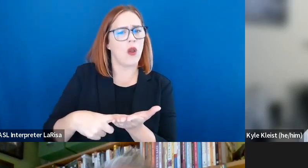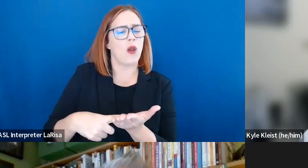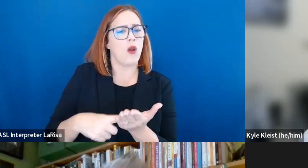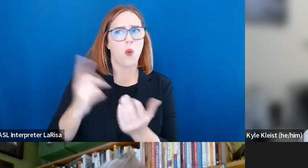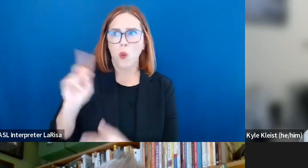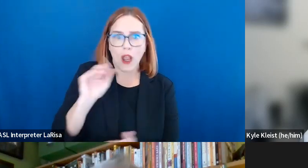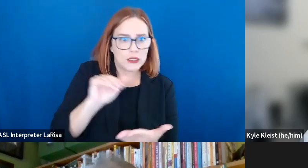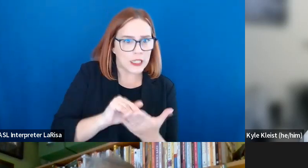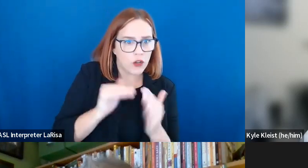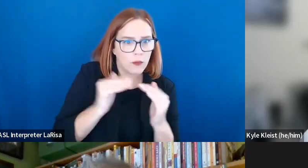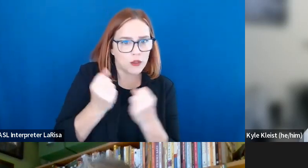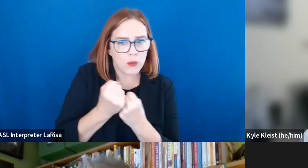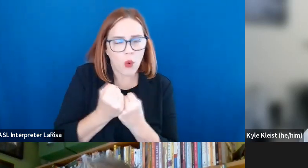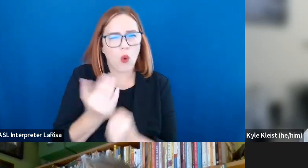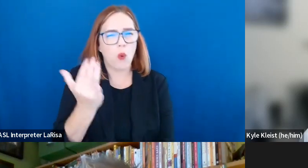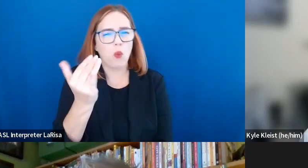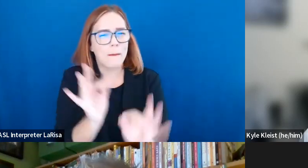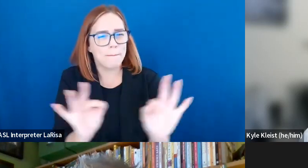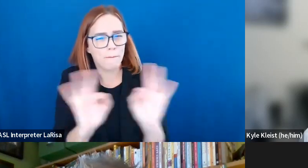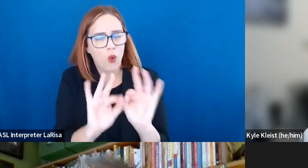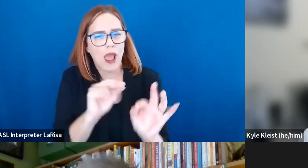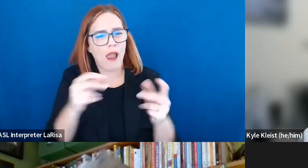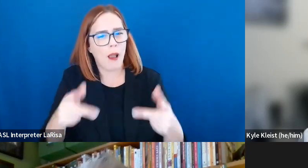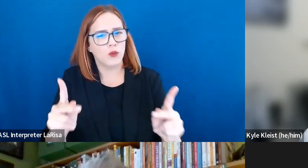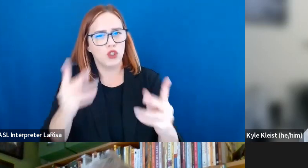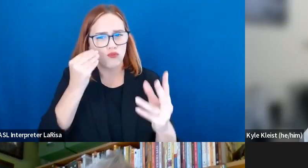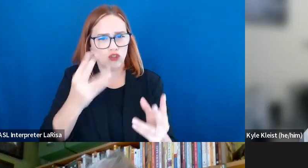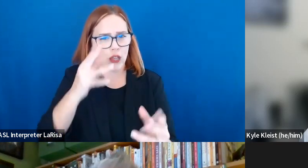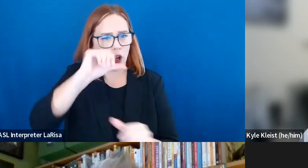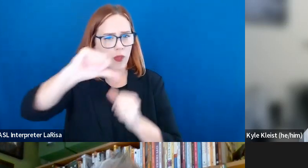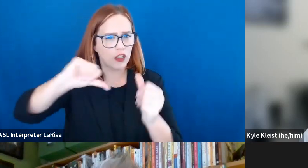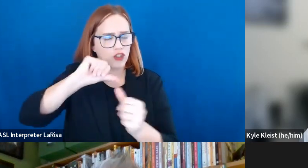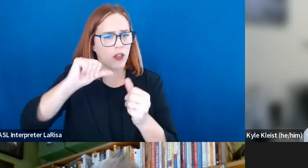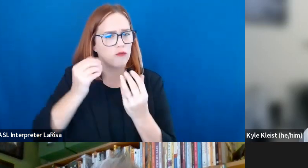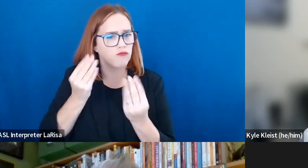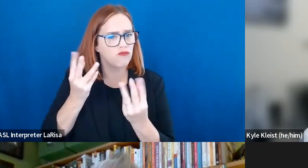an opportunity to really share with one another around peer support.